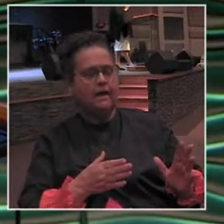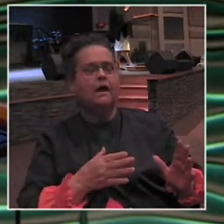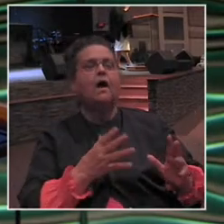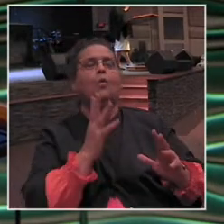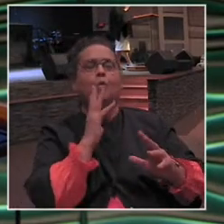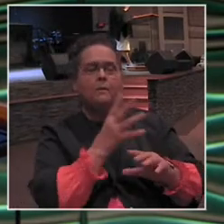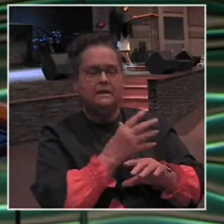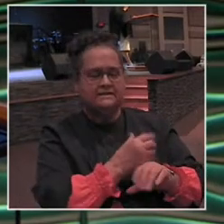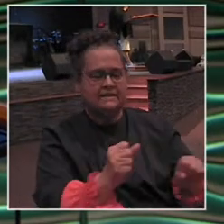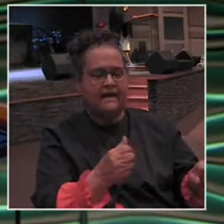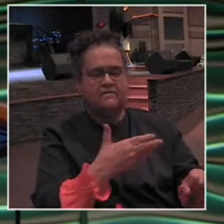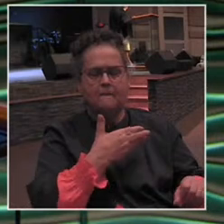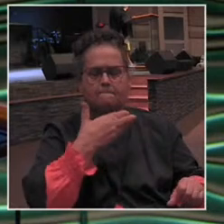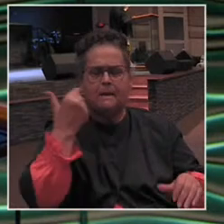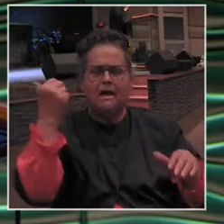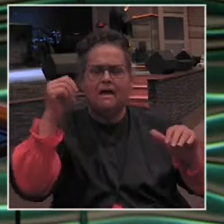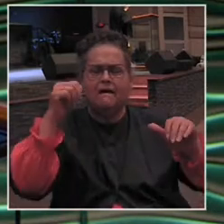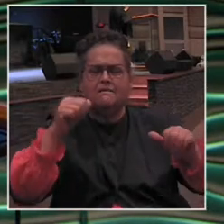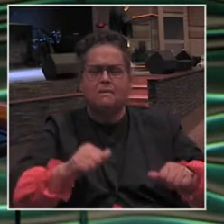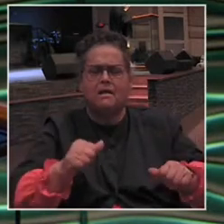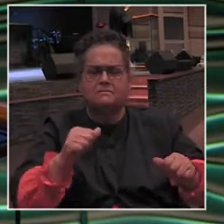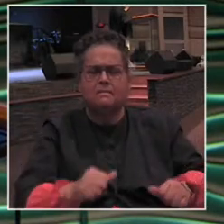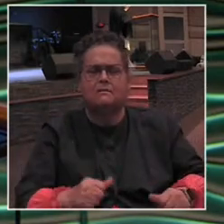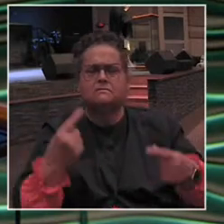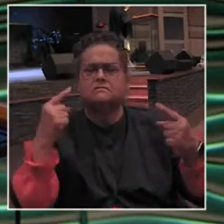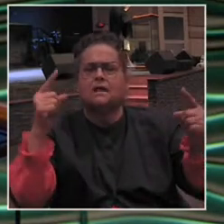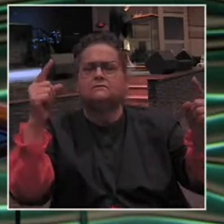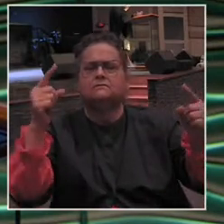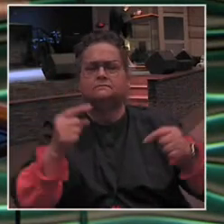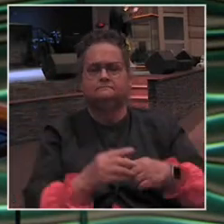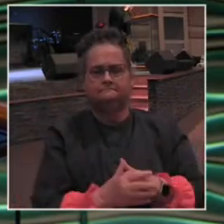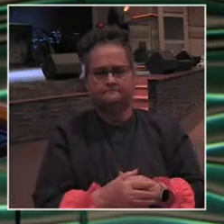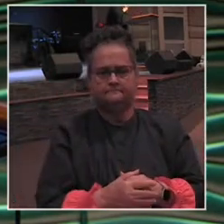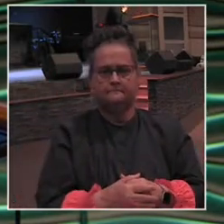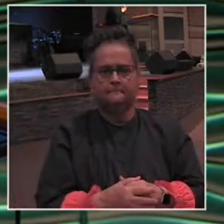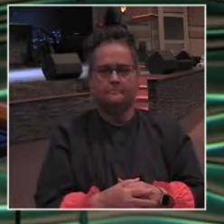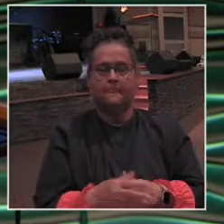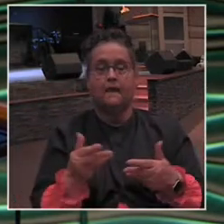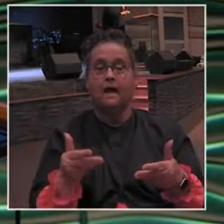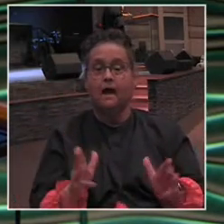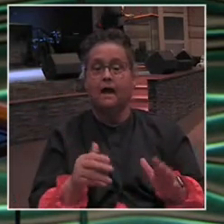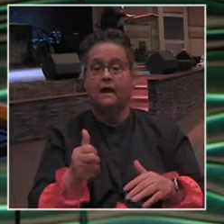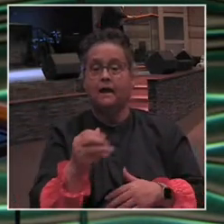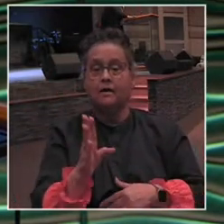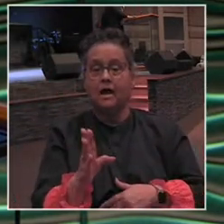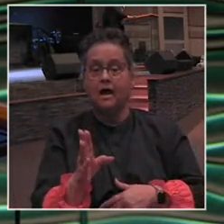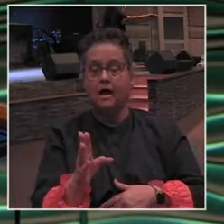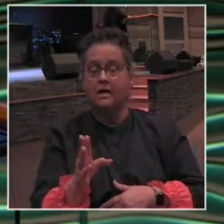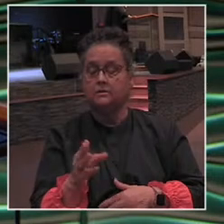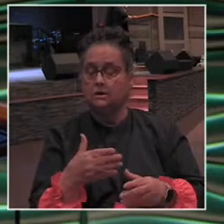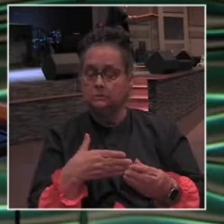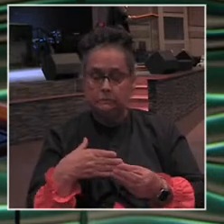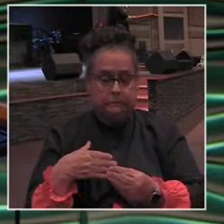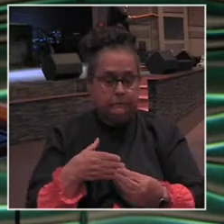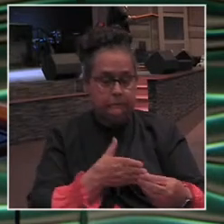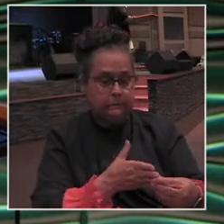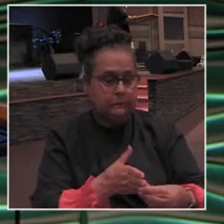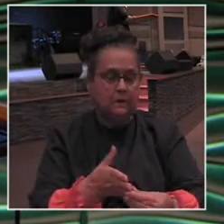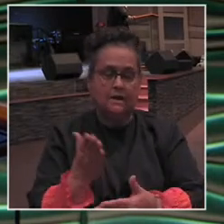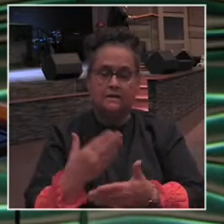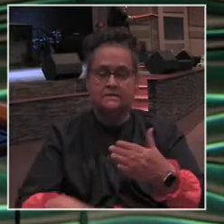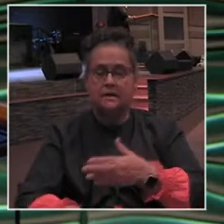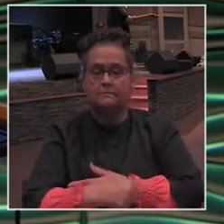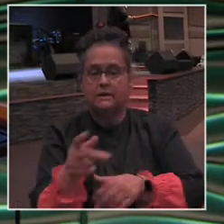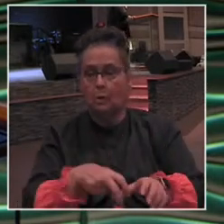have the best possible outcome for success. I've consciously allowed God to navigate the course of my life. Oh, there's days I